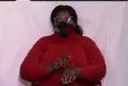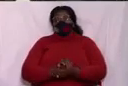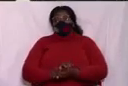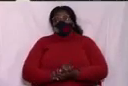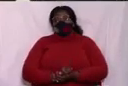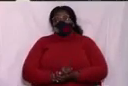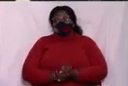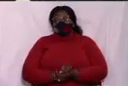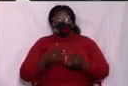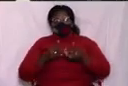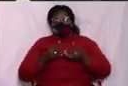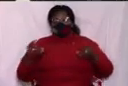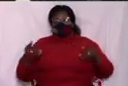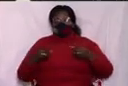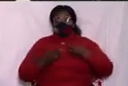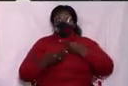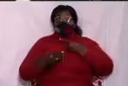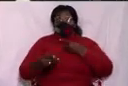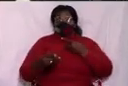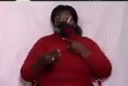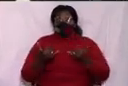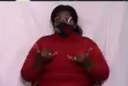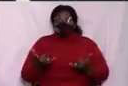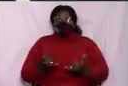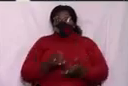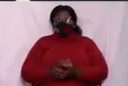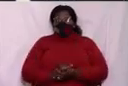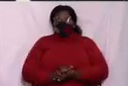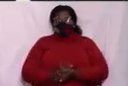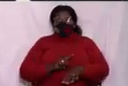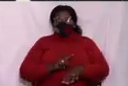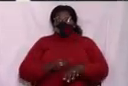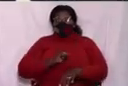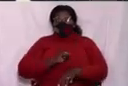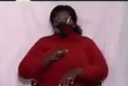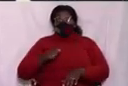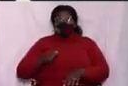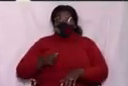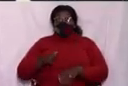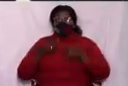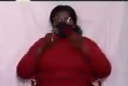distancing, and I think it's safe for us to remove our masks.